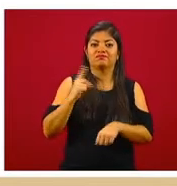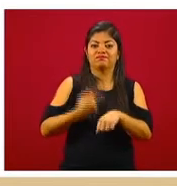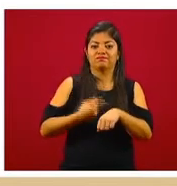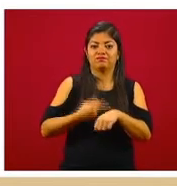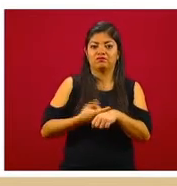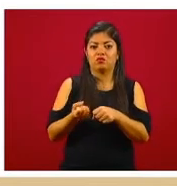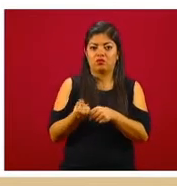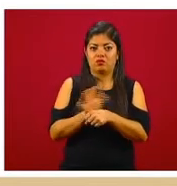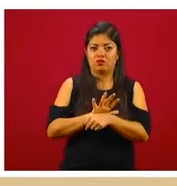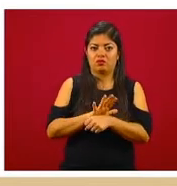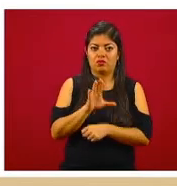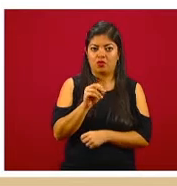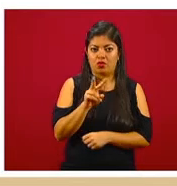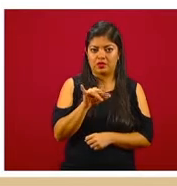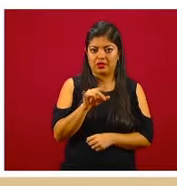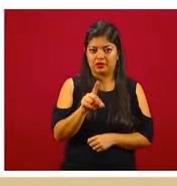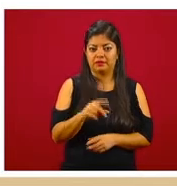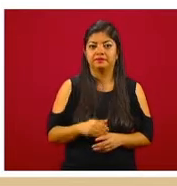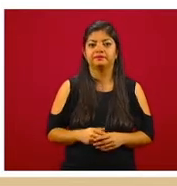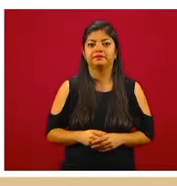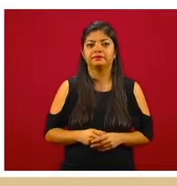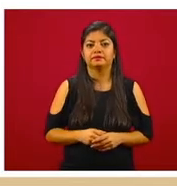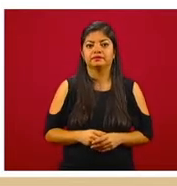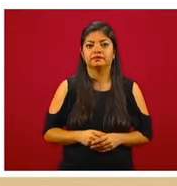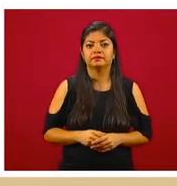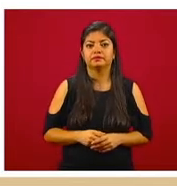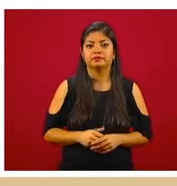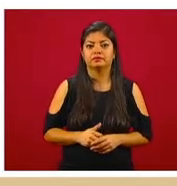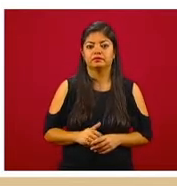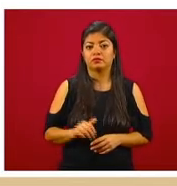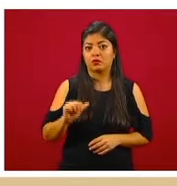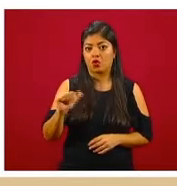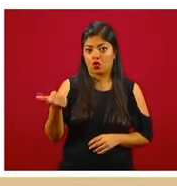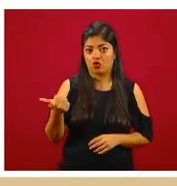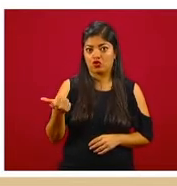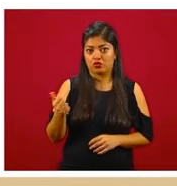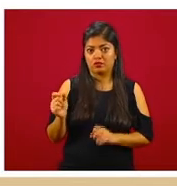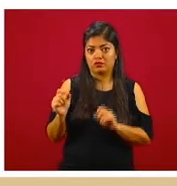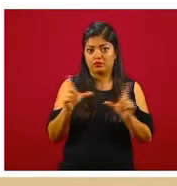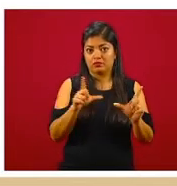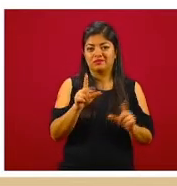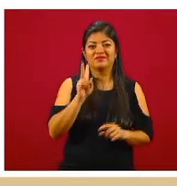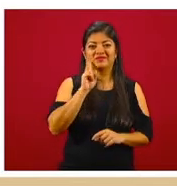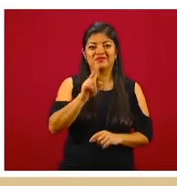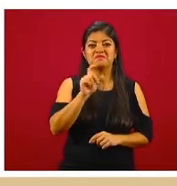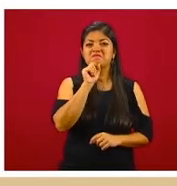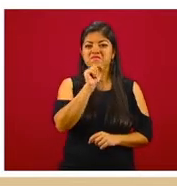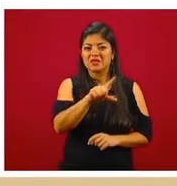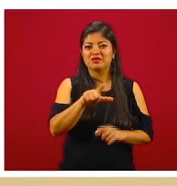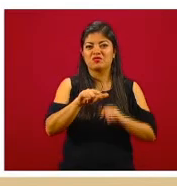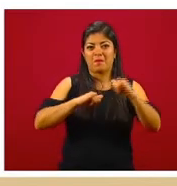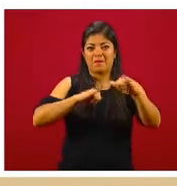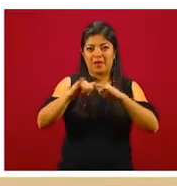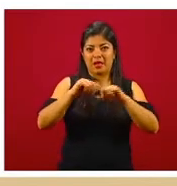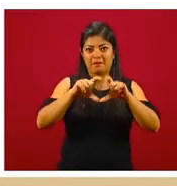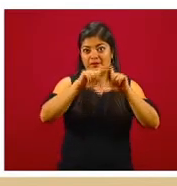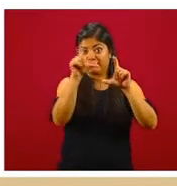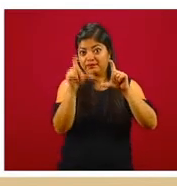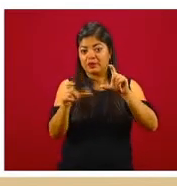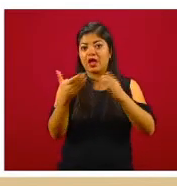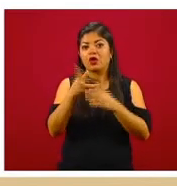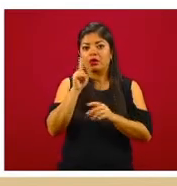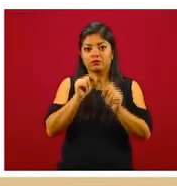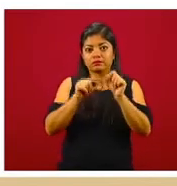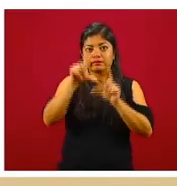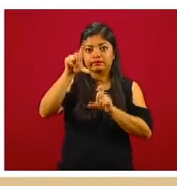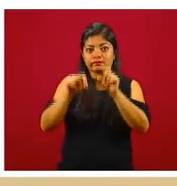lo han Mexico City confirmado, se ha alone confirmado. this period La have had siguiente diapositiva COVID nos and muestra has been precisamente lo que el mapa tested revela, que es la positive. distribución The de next